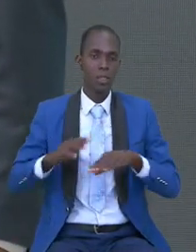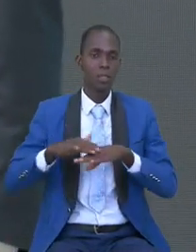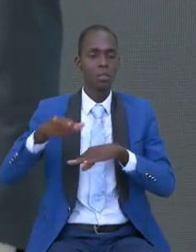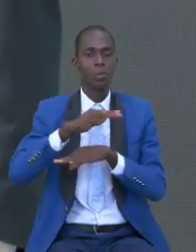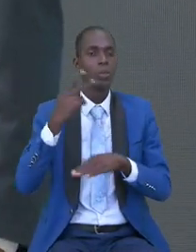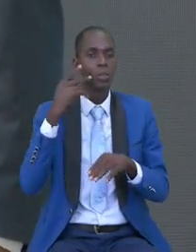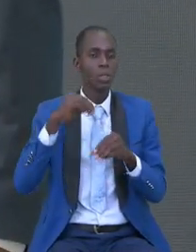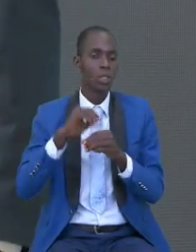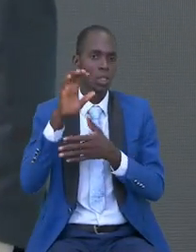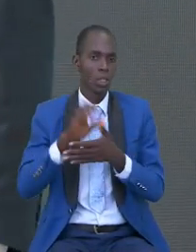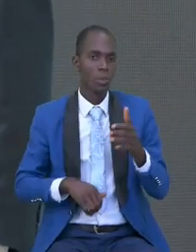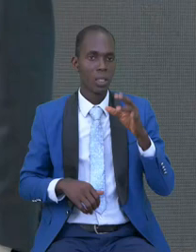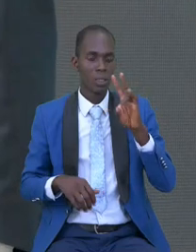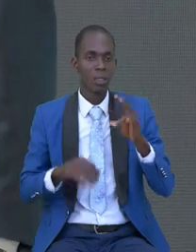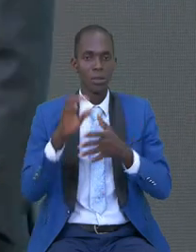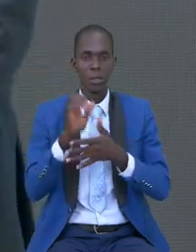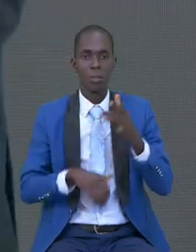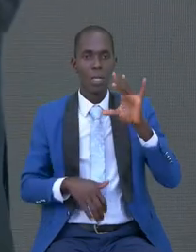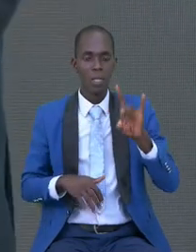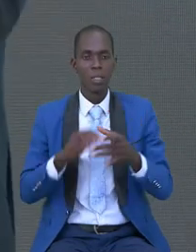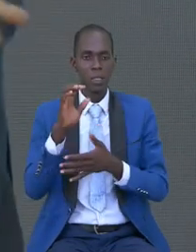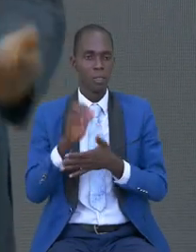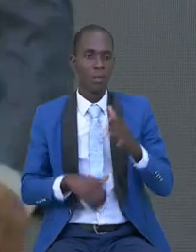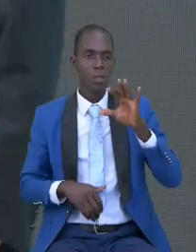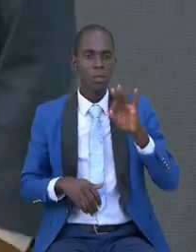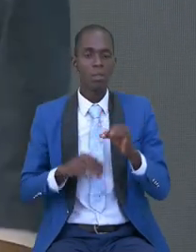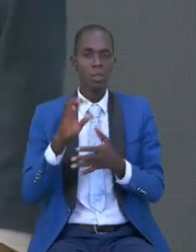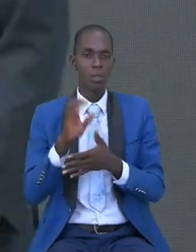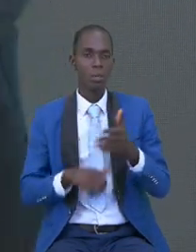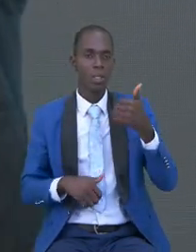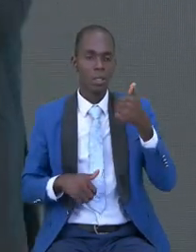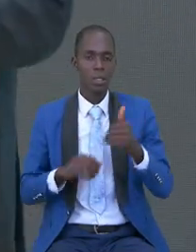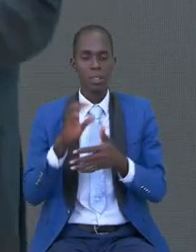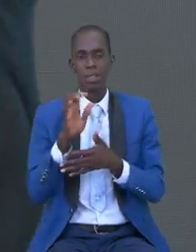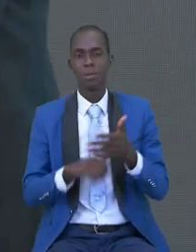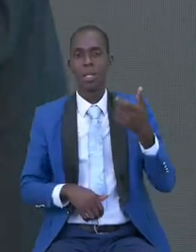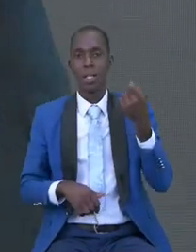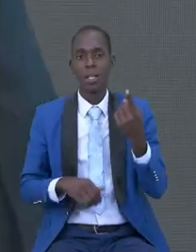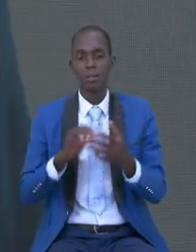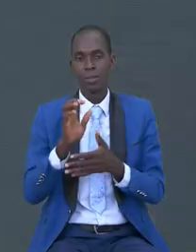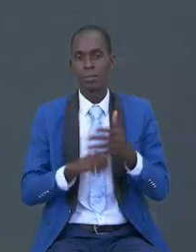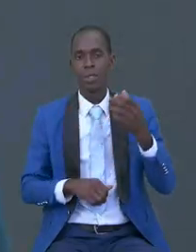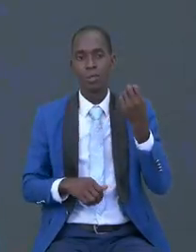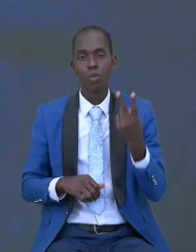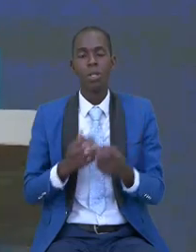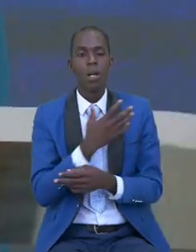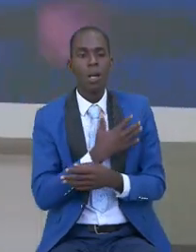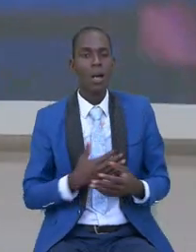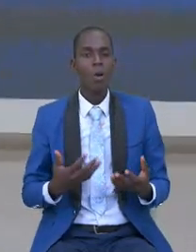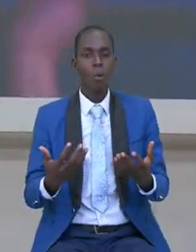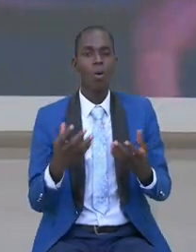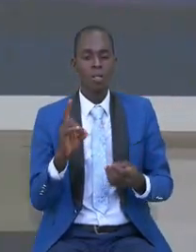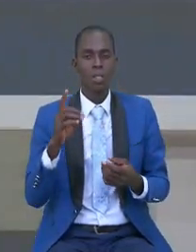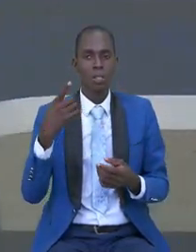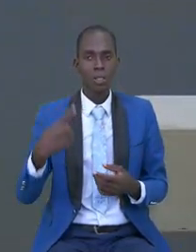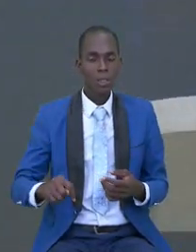7, chapter 8, and chapter 9, and chapter 10, and chapter 11, and chapter 12. And they wanted the lions